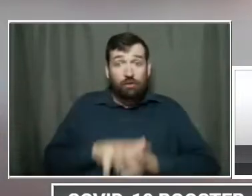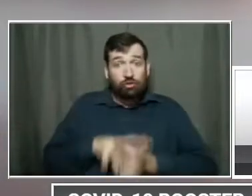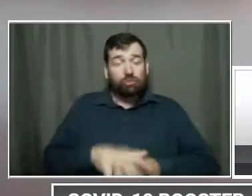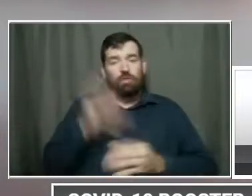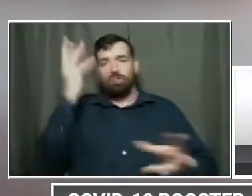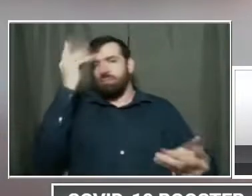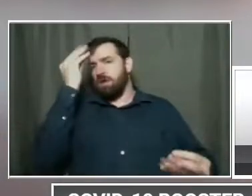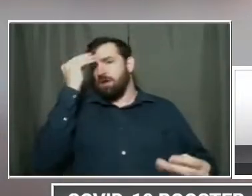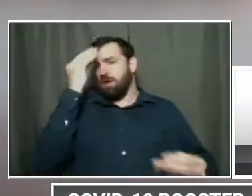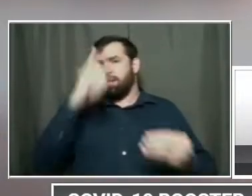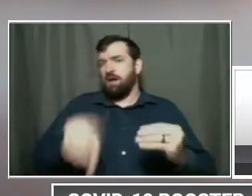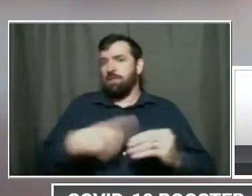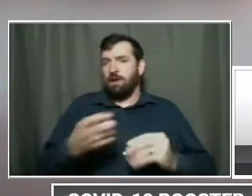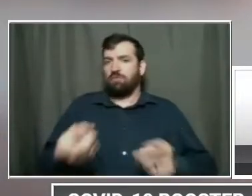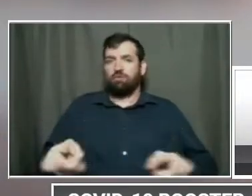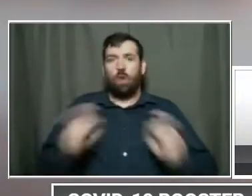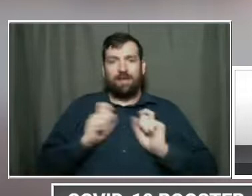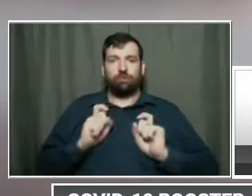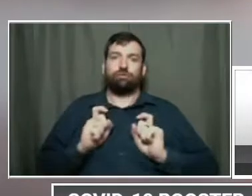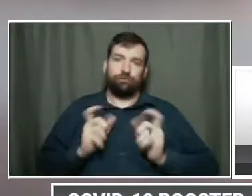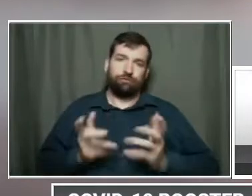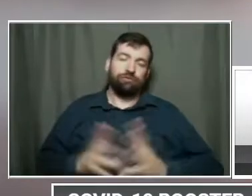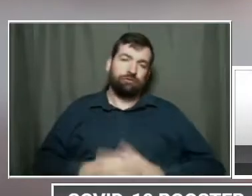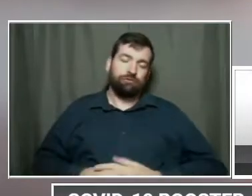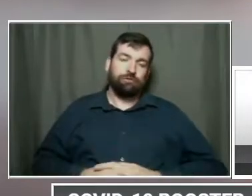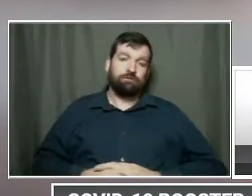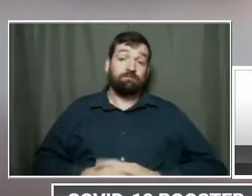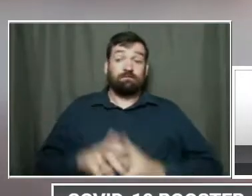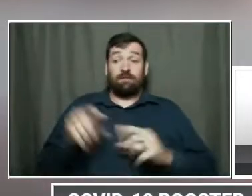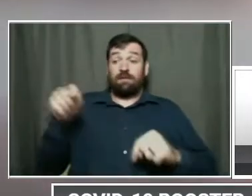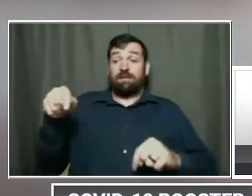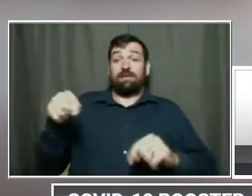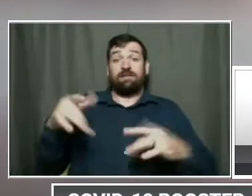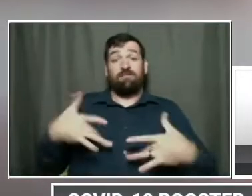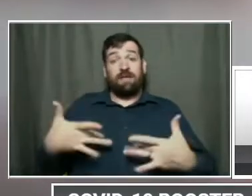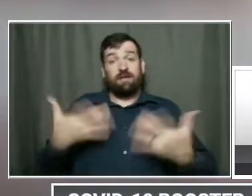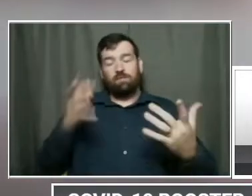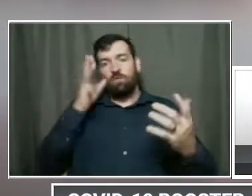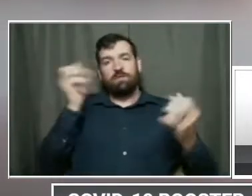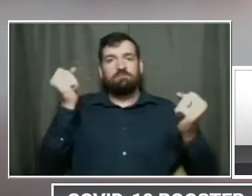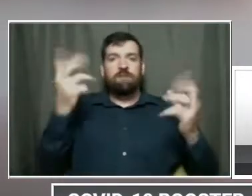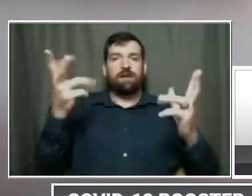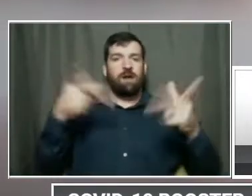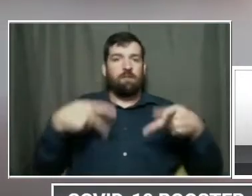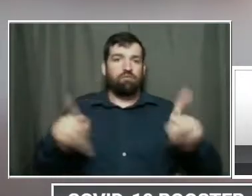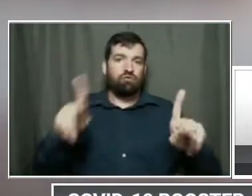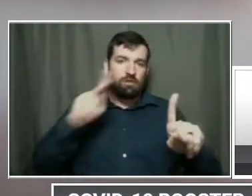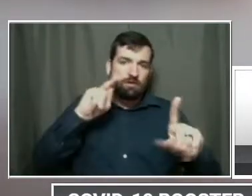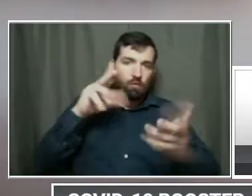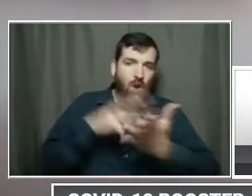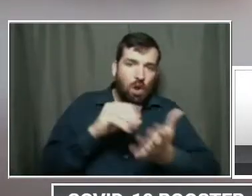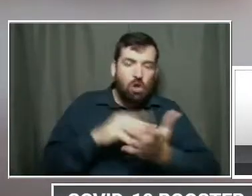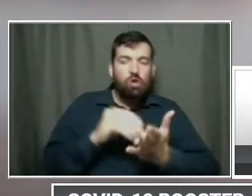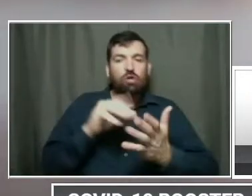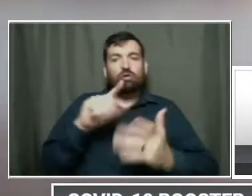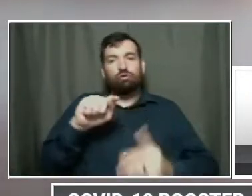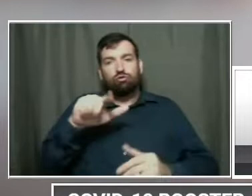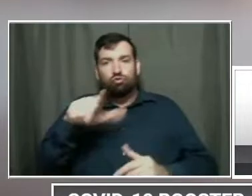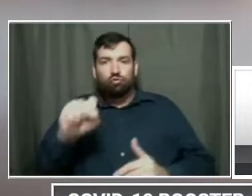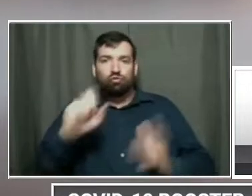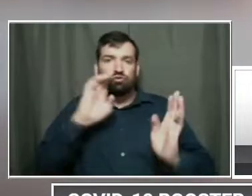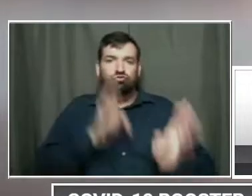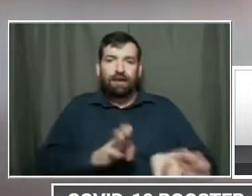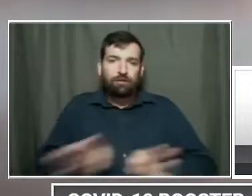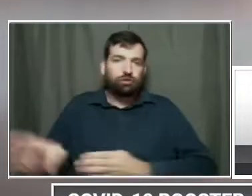living donation as an option. And so at this event, there'll be a lot of opportunities to learn tools and strategies, to talk to some